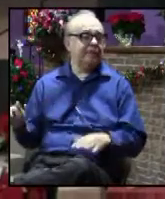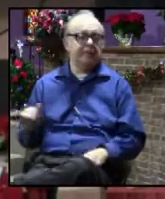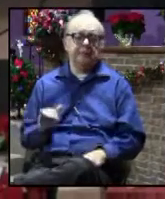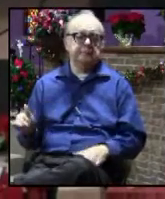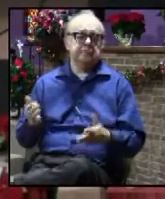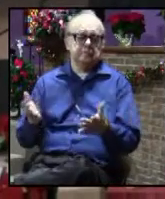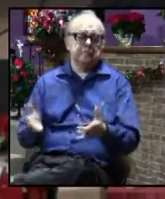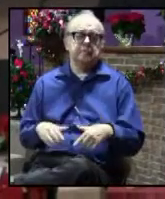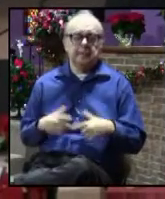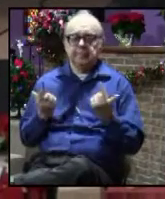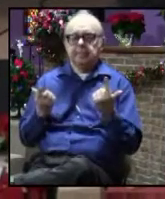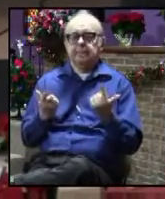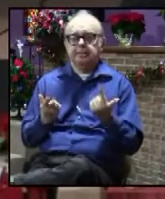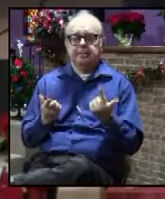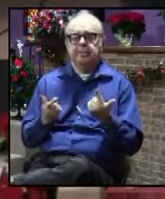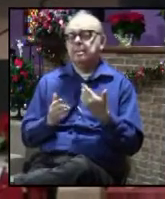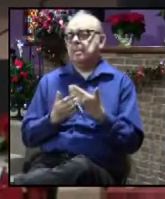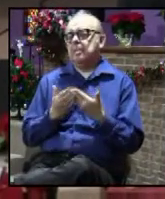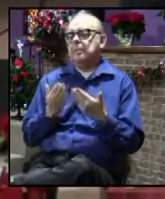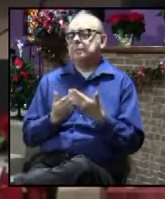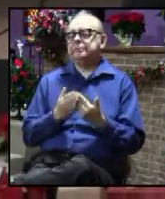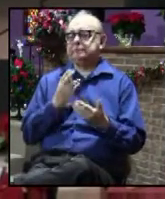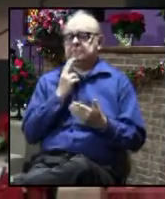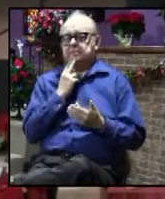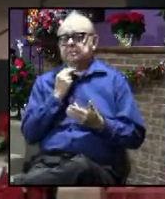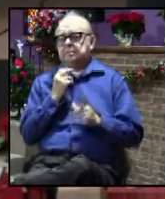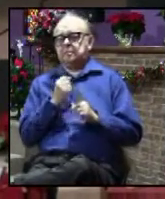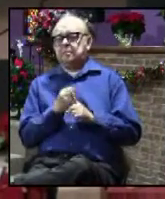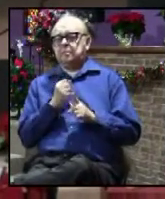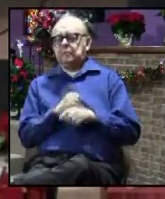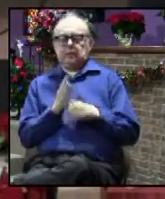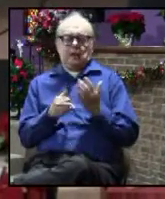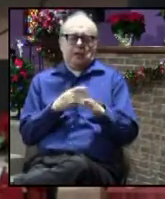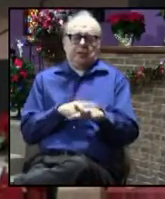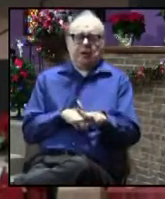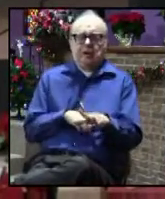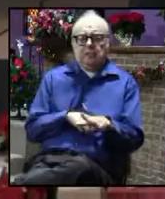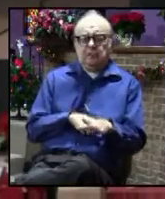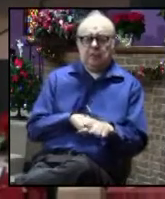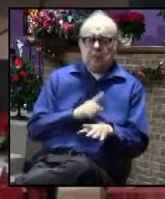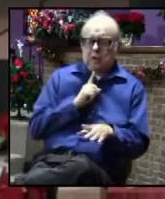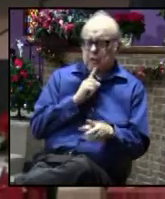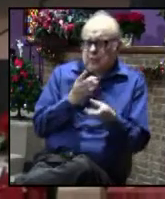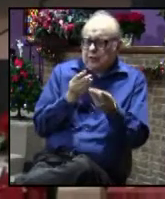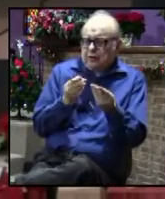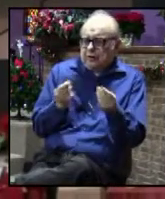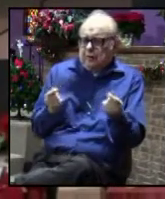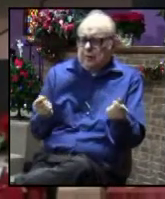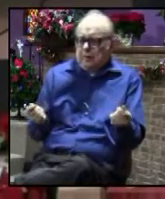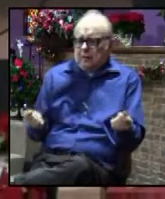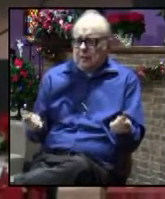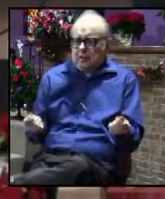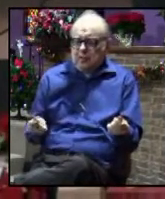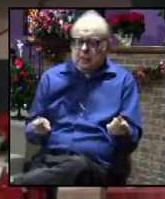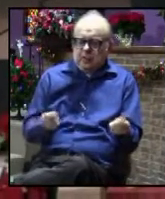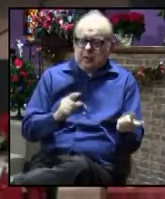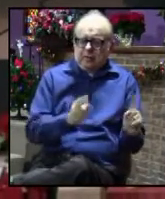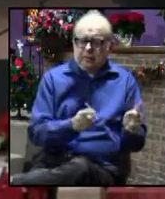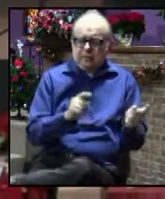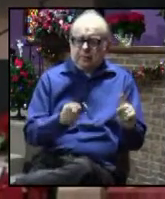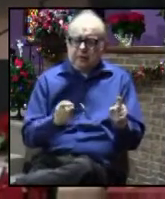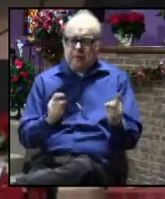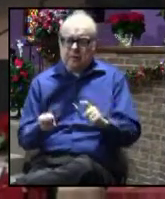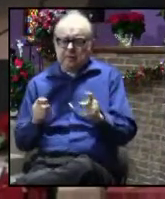We want life to be just a nice, sweet cadence all the time, that is really smooth, that we can transition from one step to the